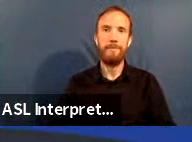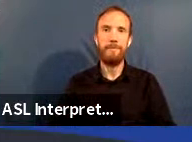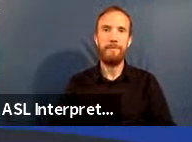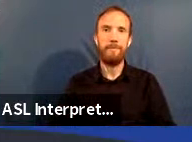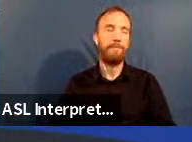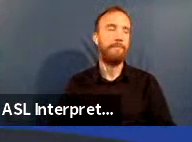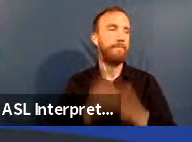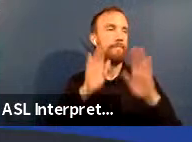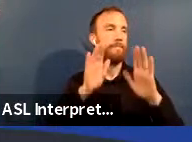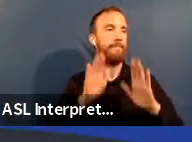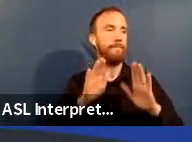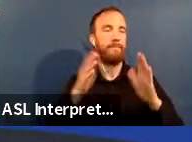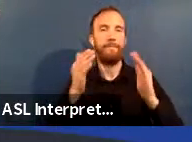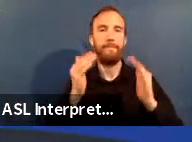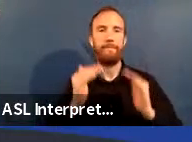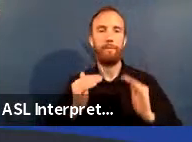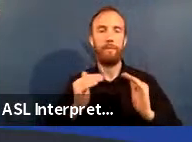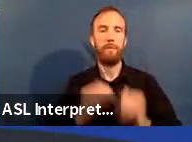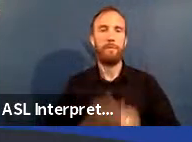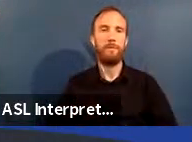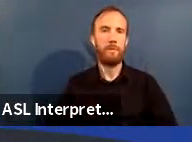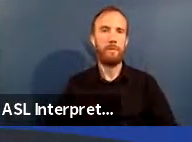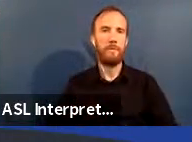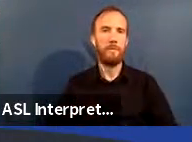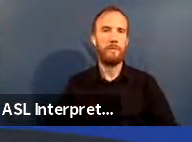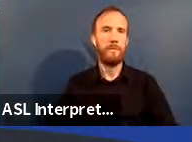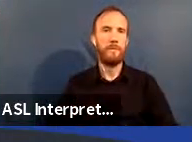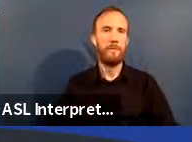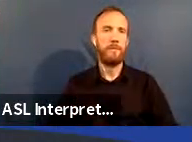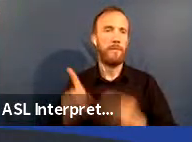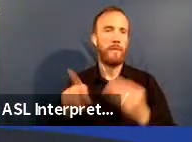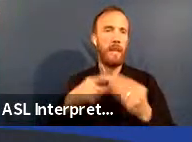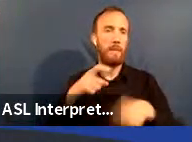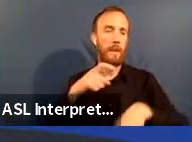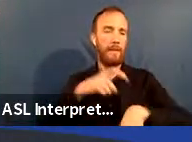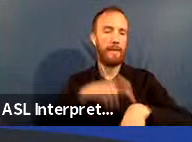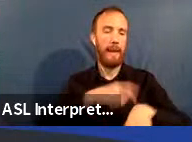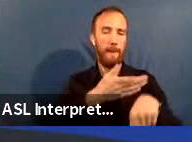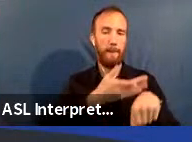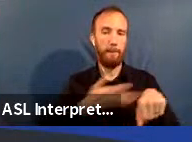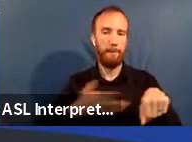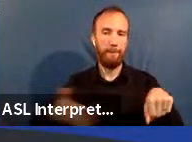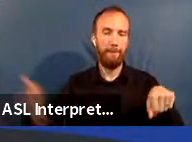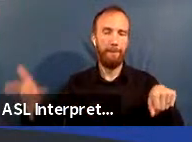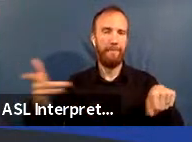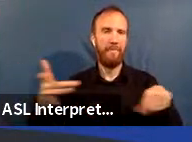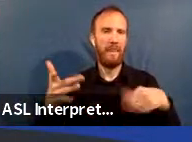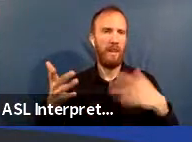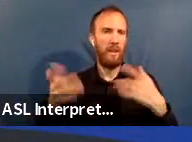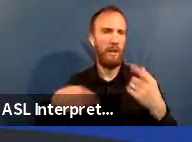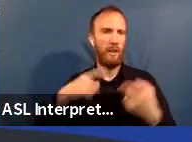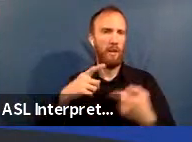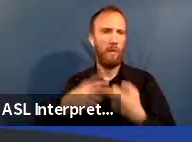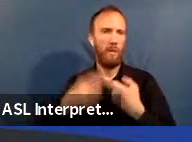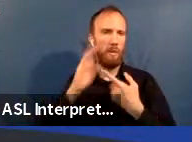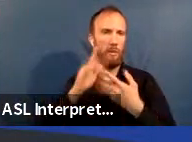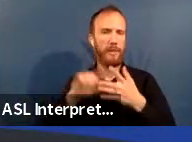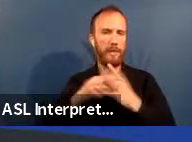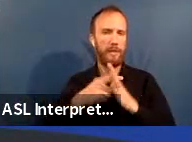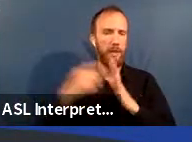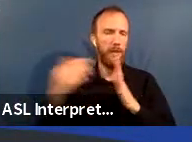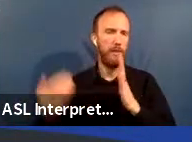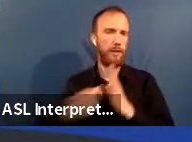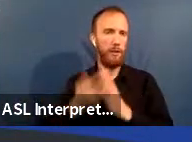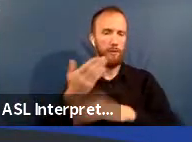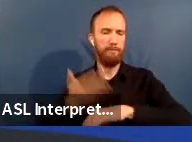Excellent. Next question. The next question that we have is about timeline. So how soon will renovations begin, and will it